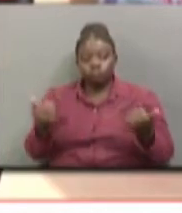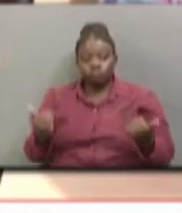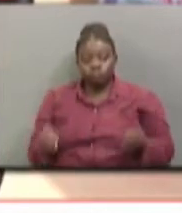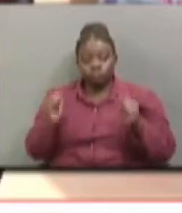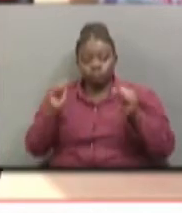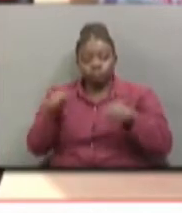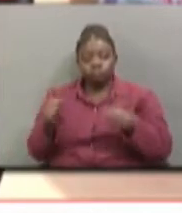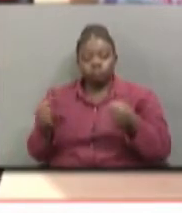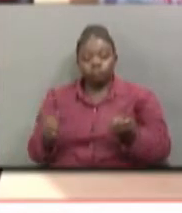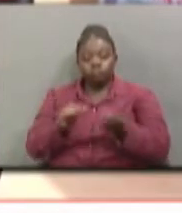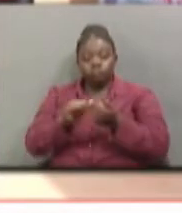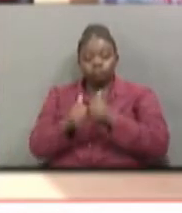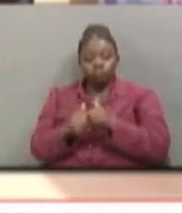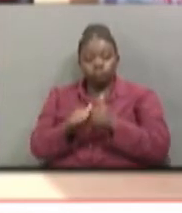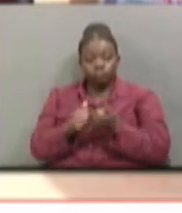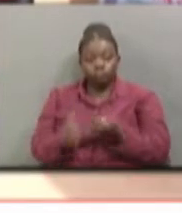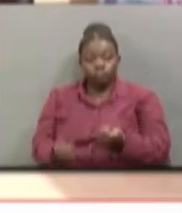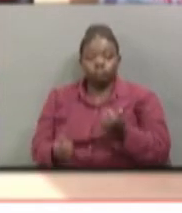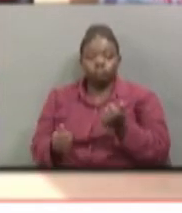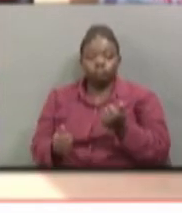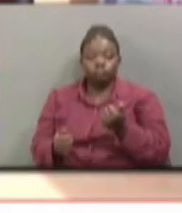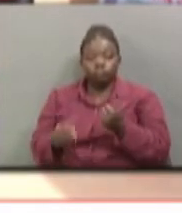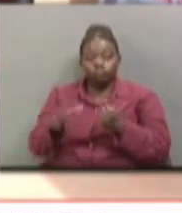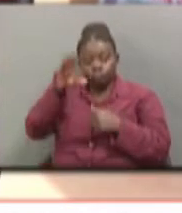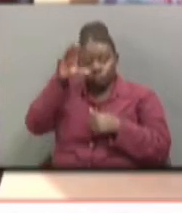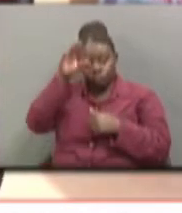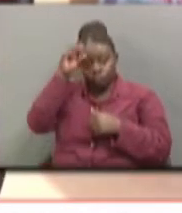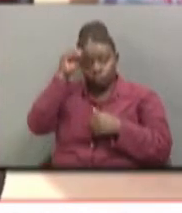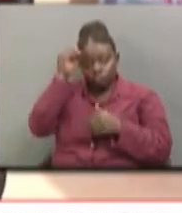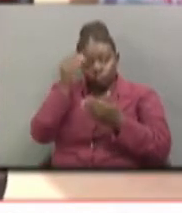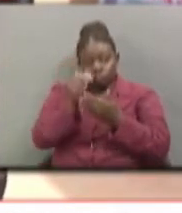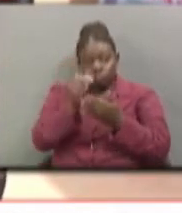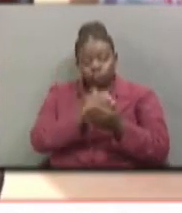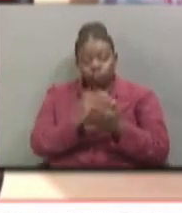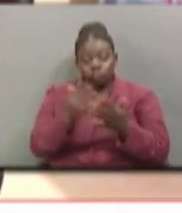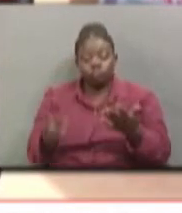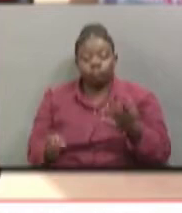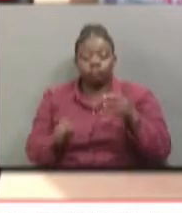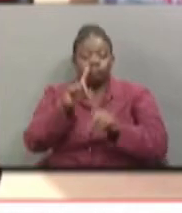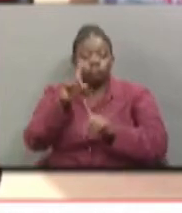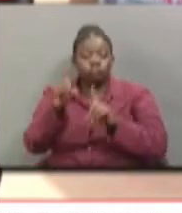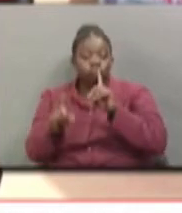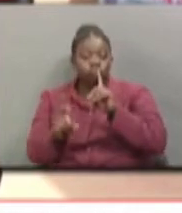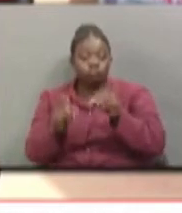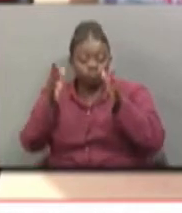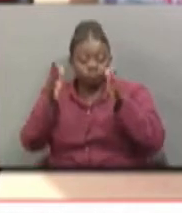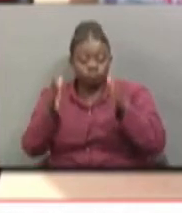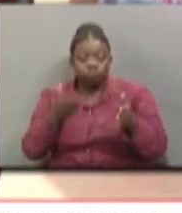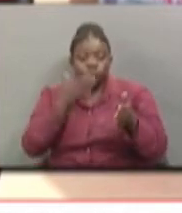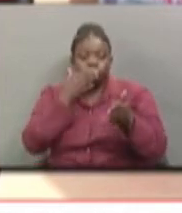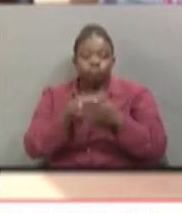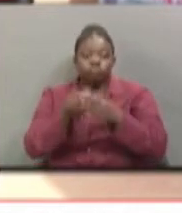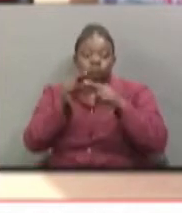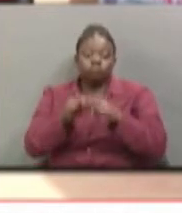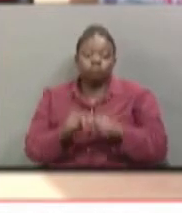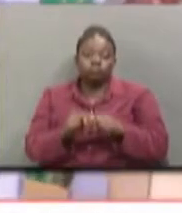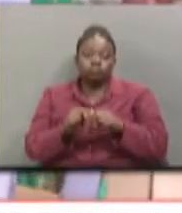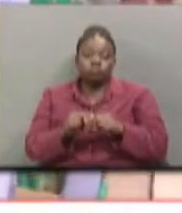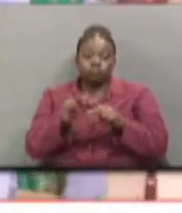basobola okuvuganya mu by'ensoma kubanga mulina ba examiners abalungi abatuula ne basettinga